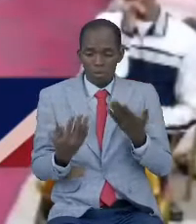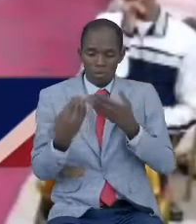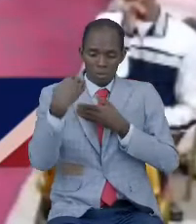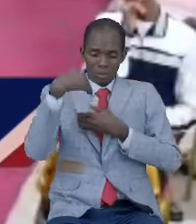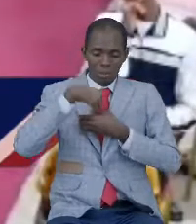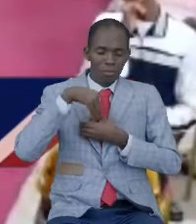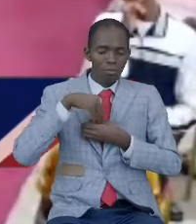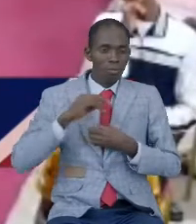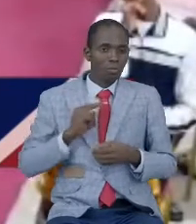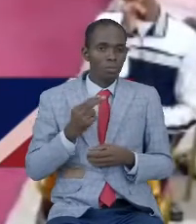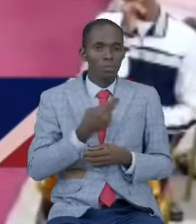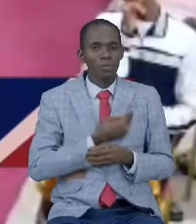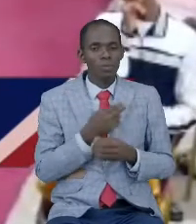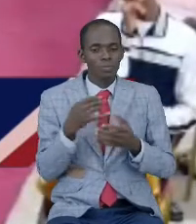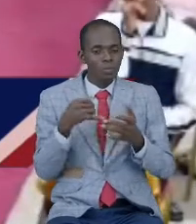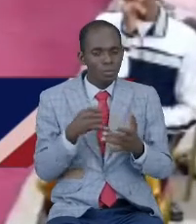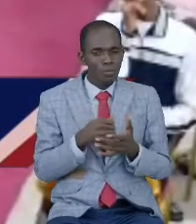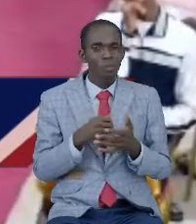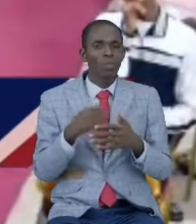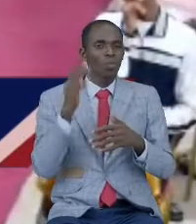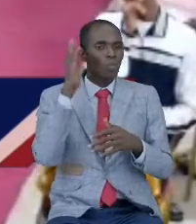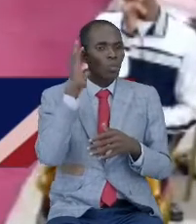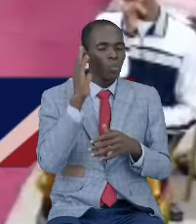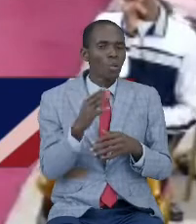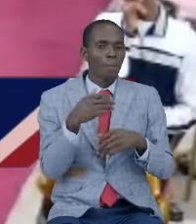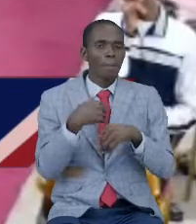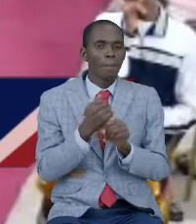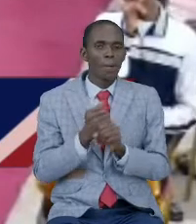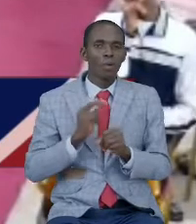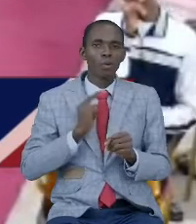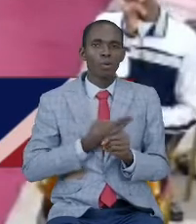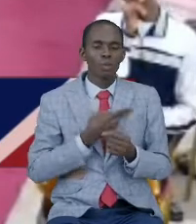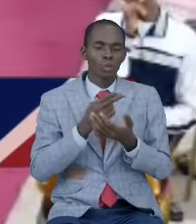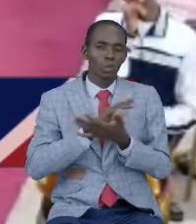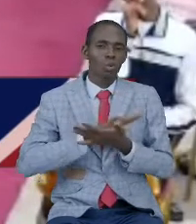us, the scripture will make us holy.